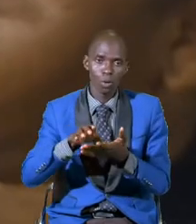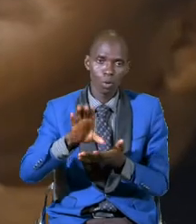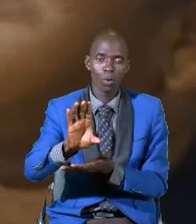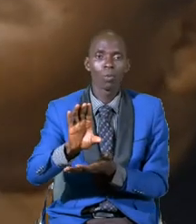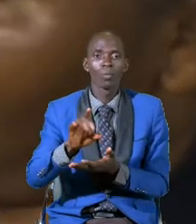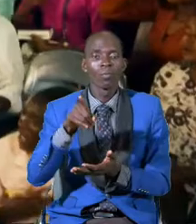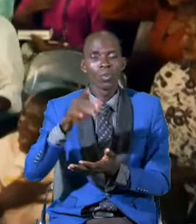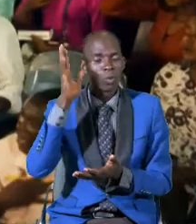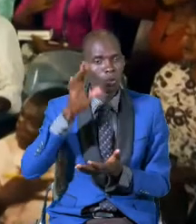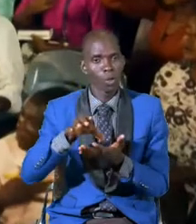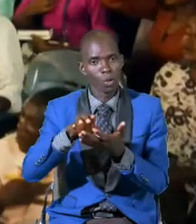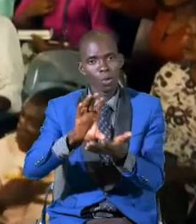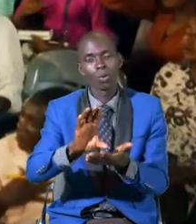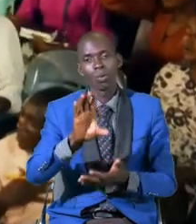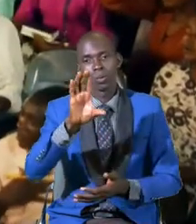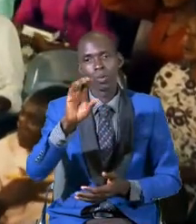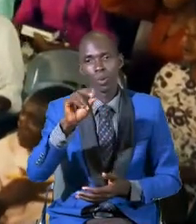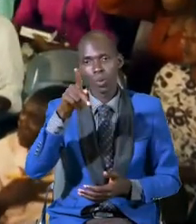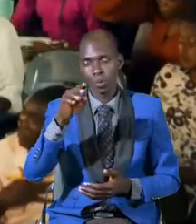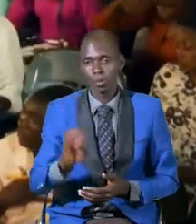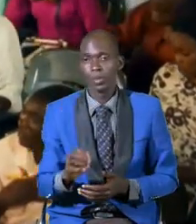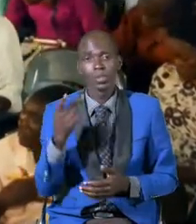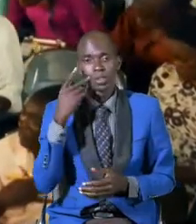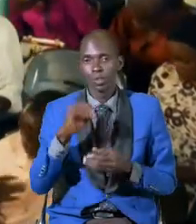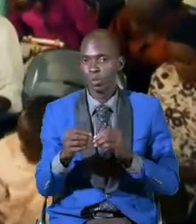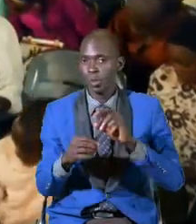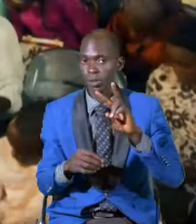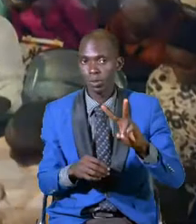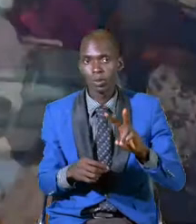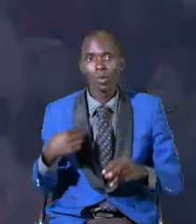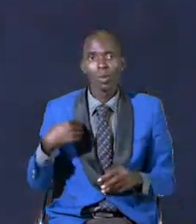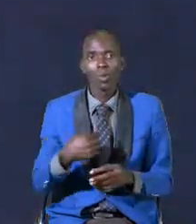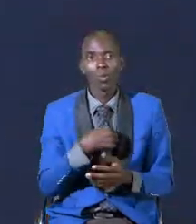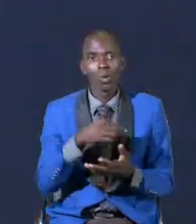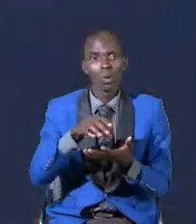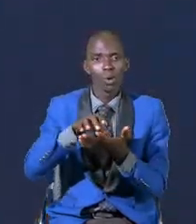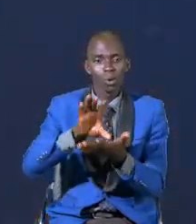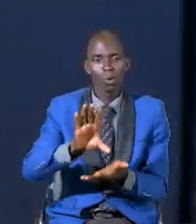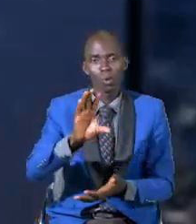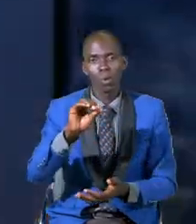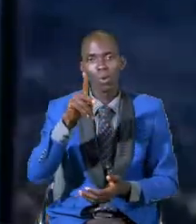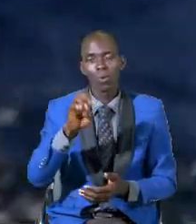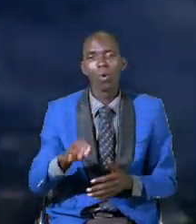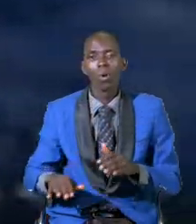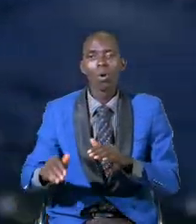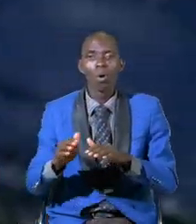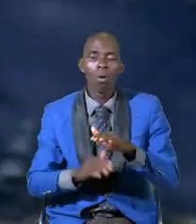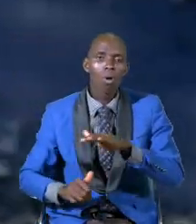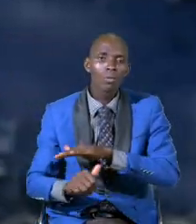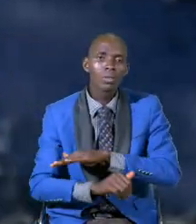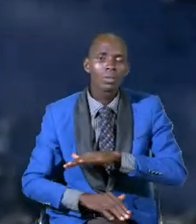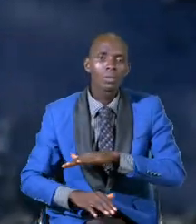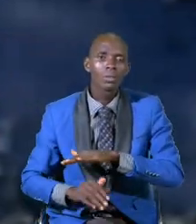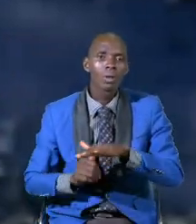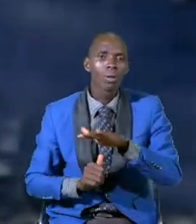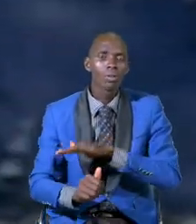will cope. I Number two, we cope under peer pressure. Peer pressure. That's something